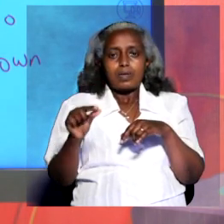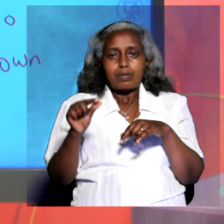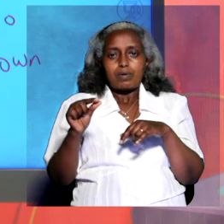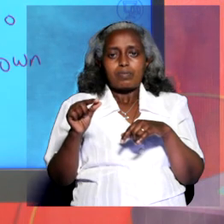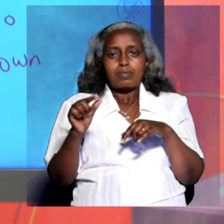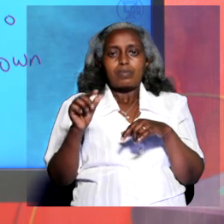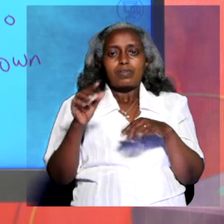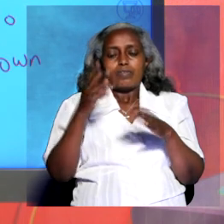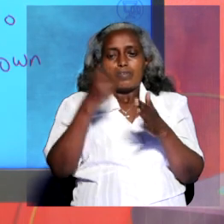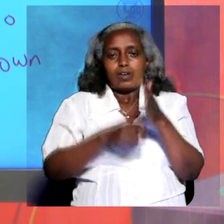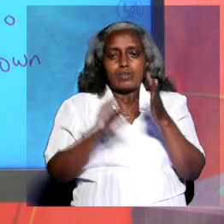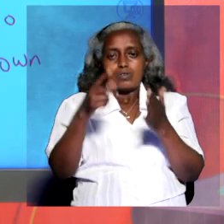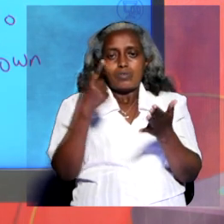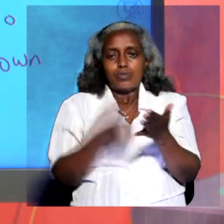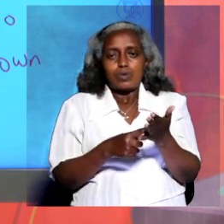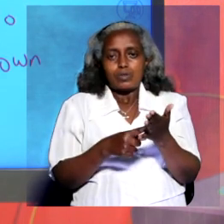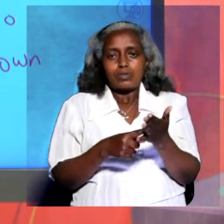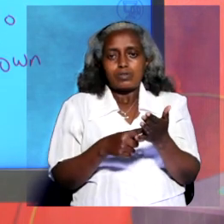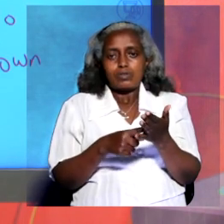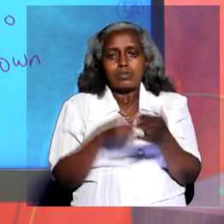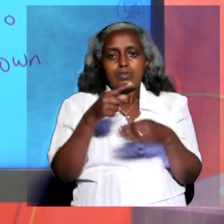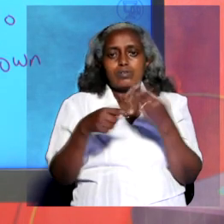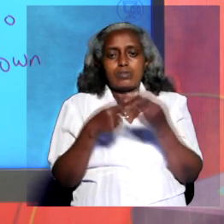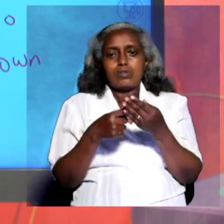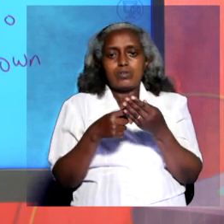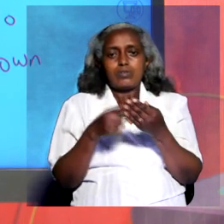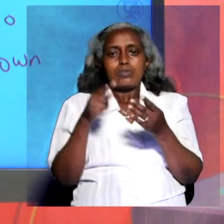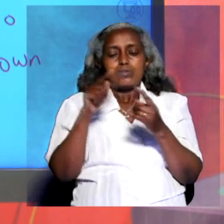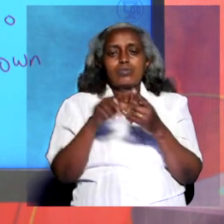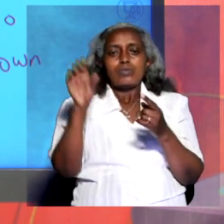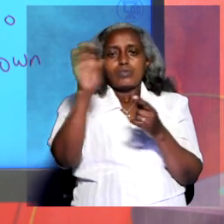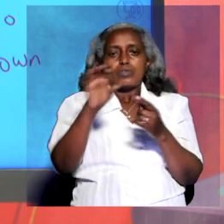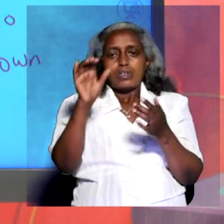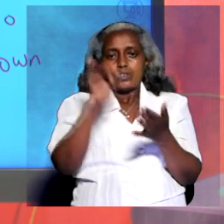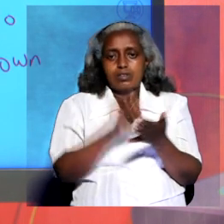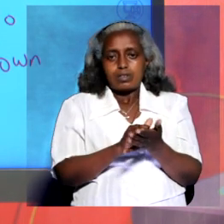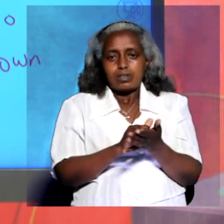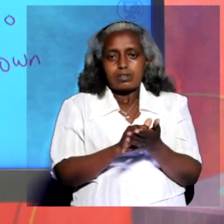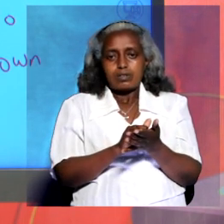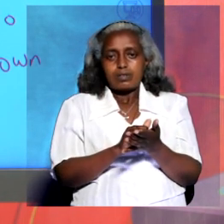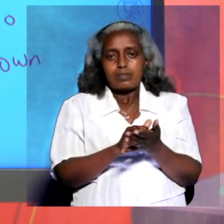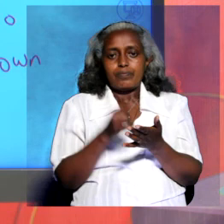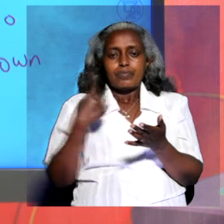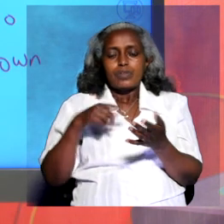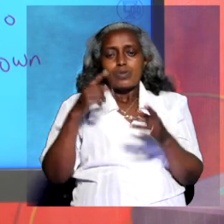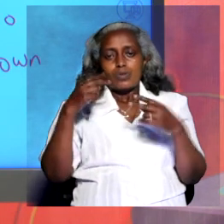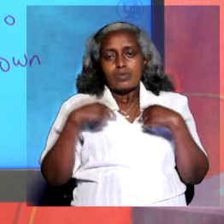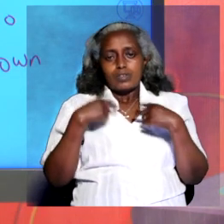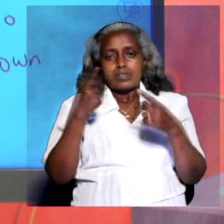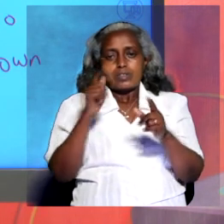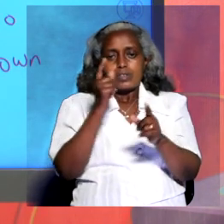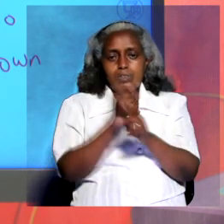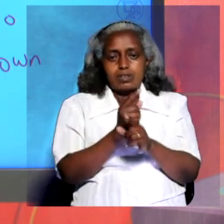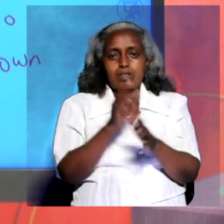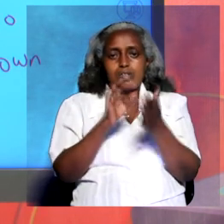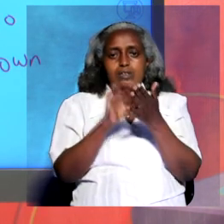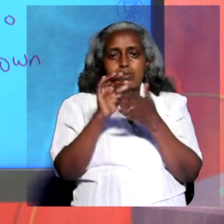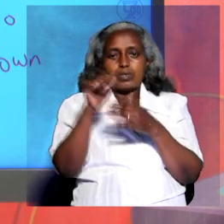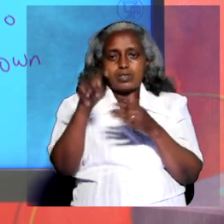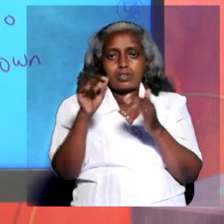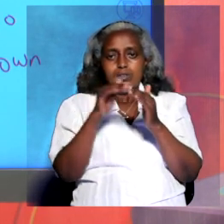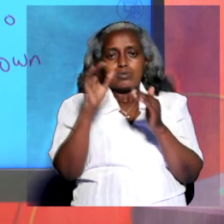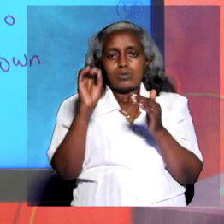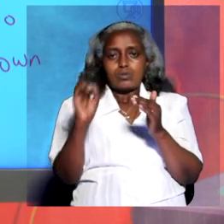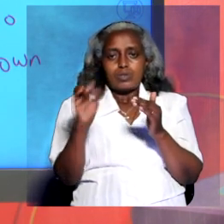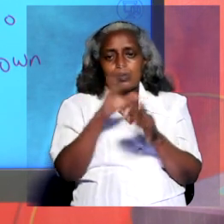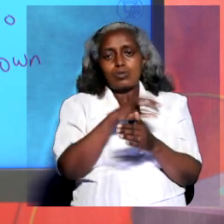maximum values or points. So, to find that, we have the critical numbers x equals